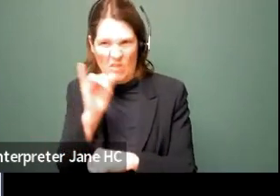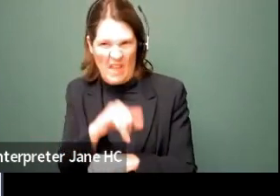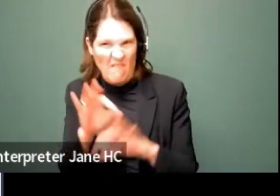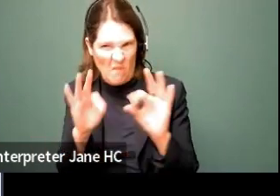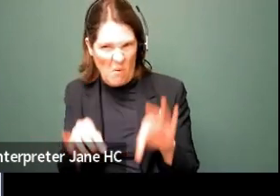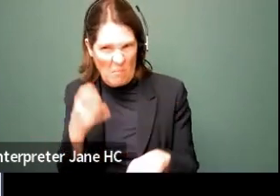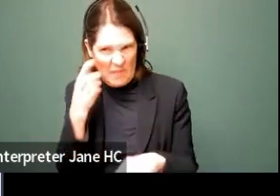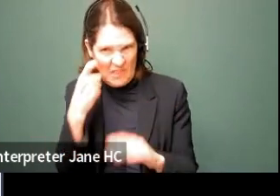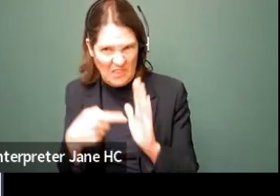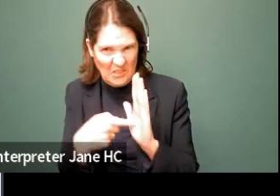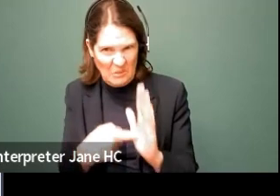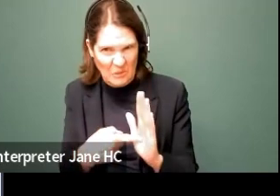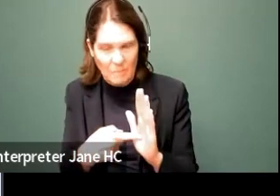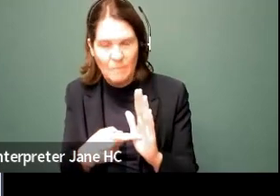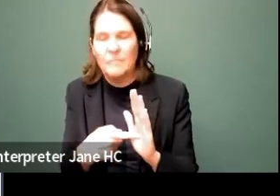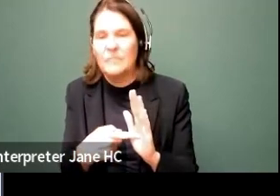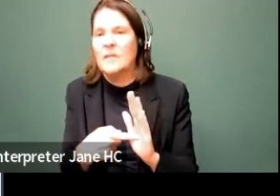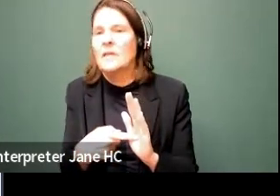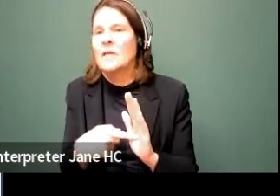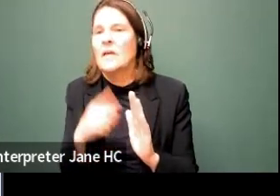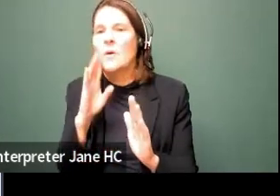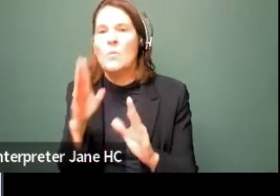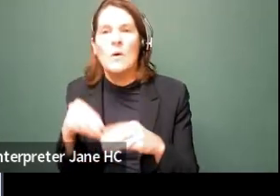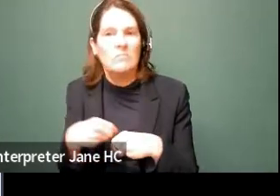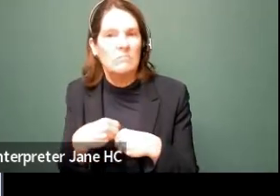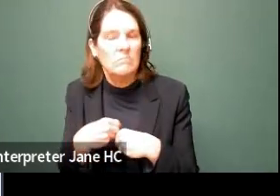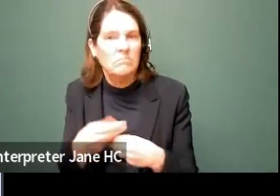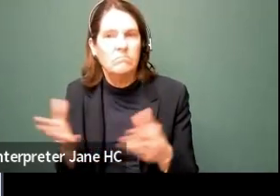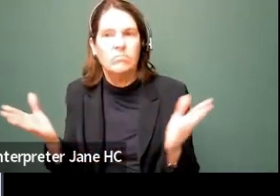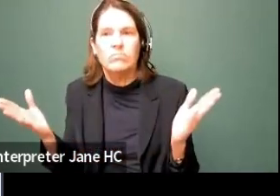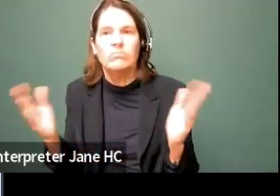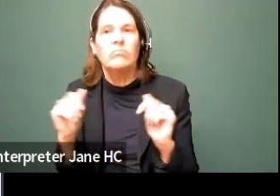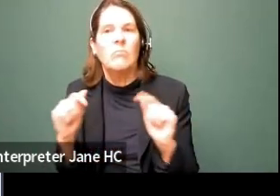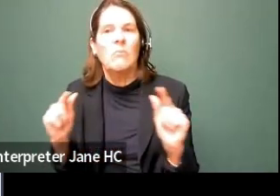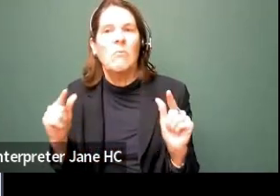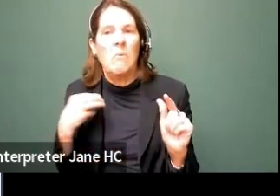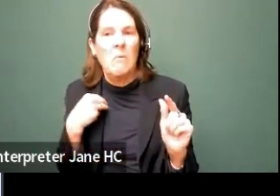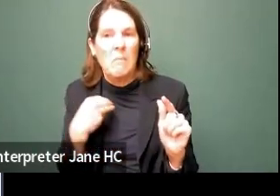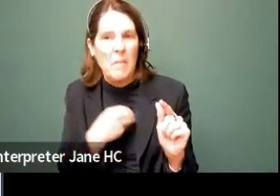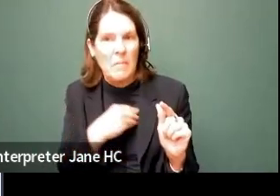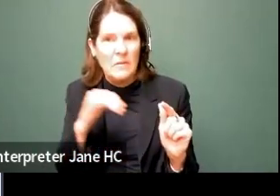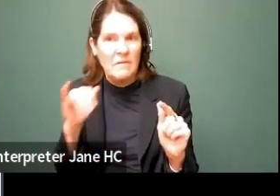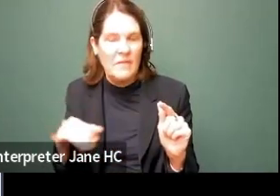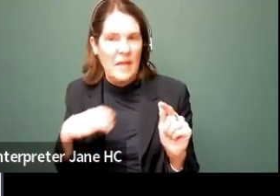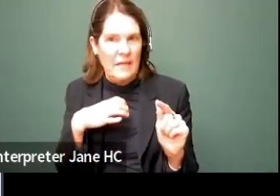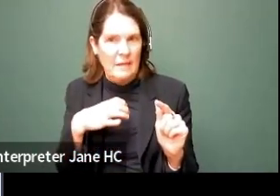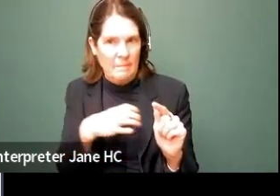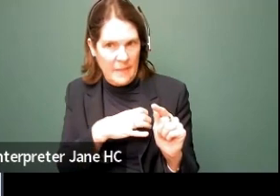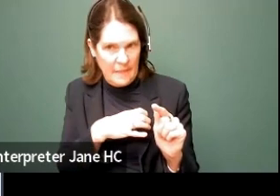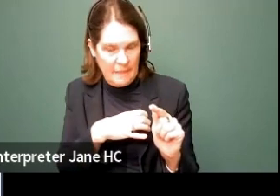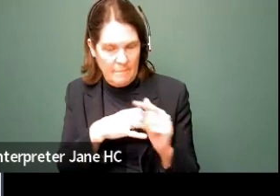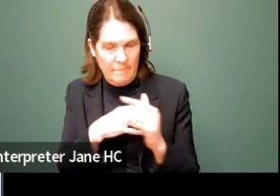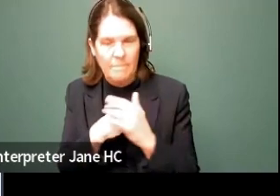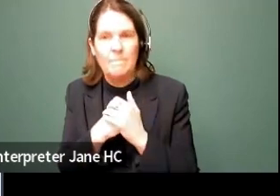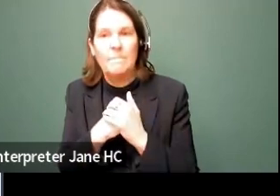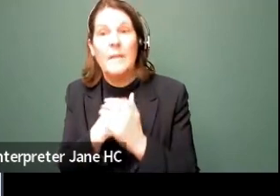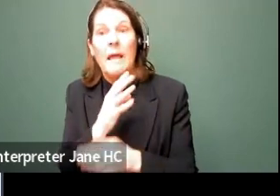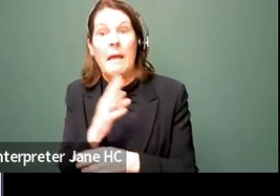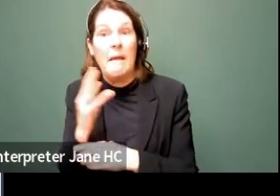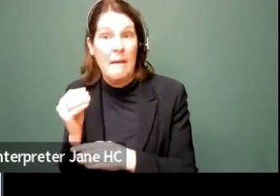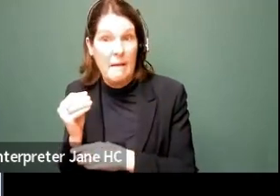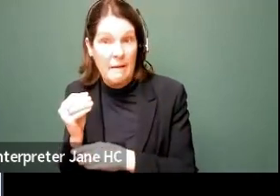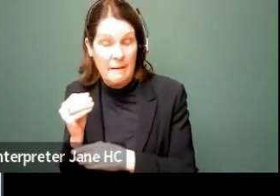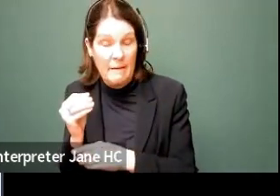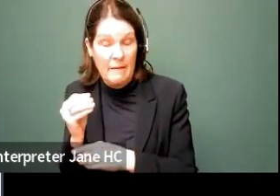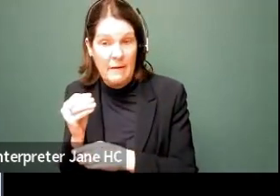form, it'll be distributed to all the members of the committee that are hearing that bill, and